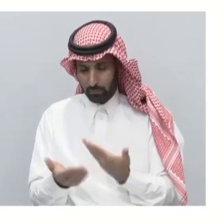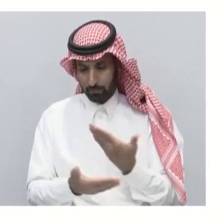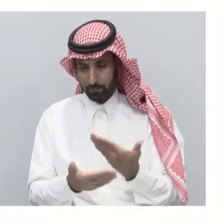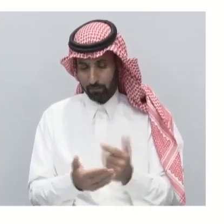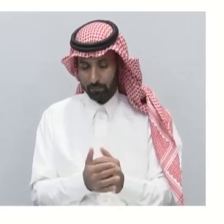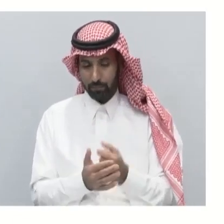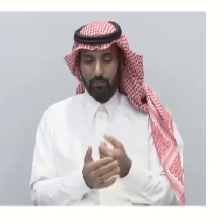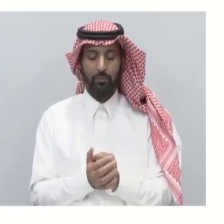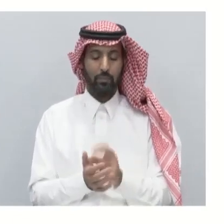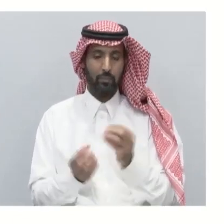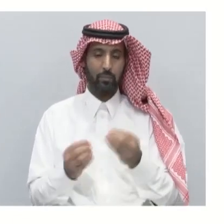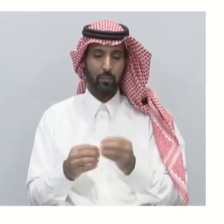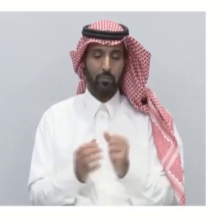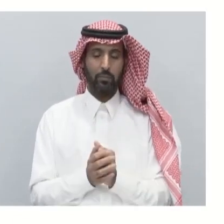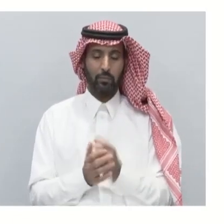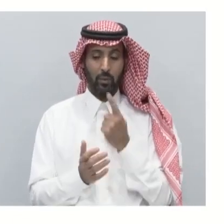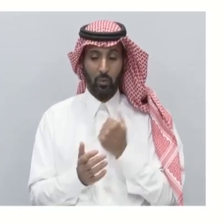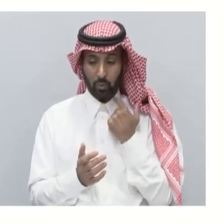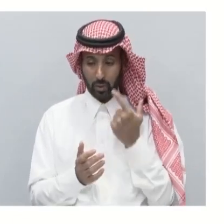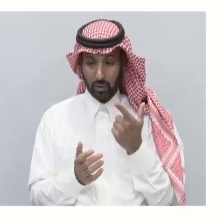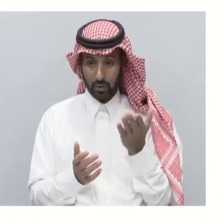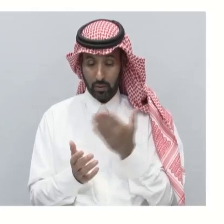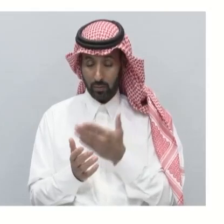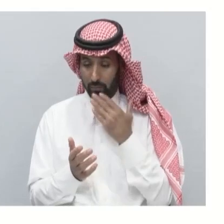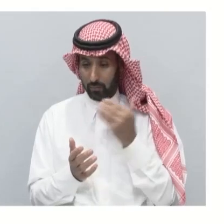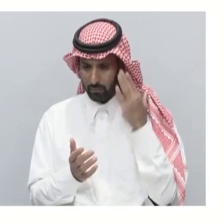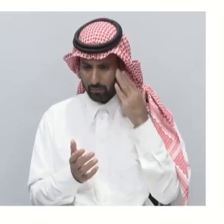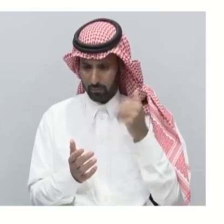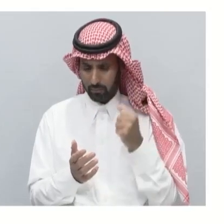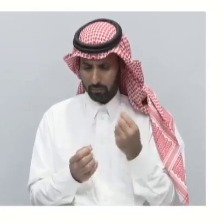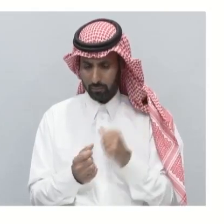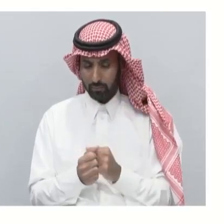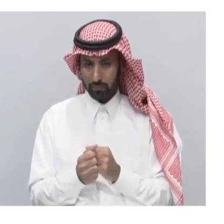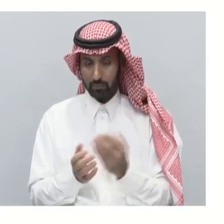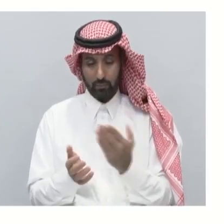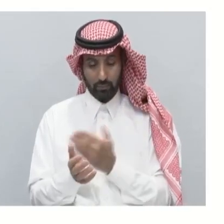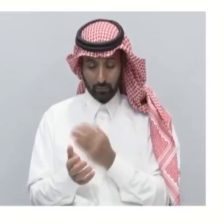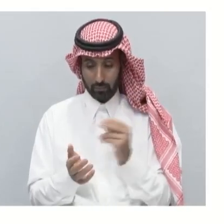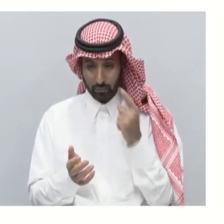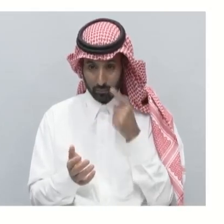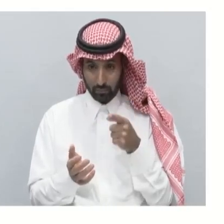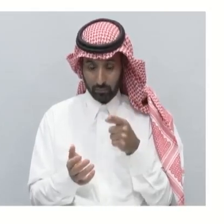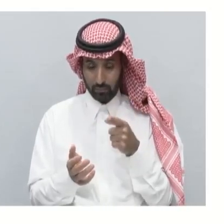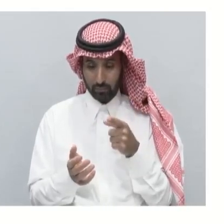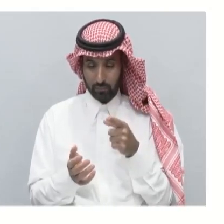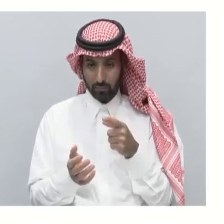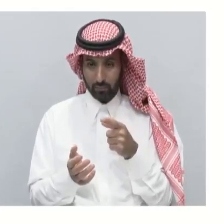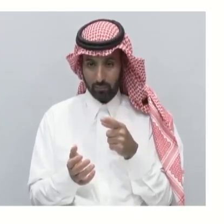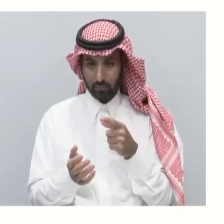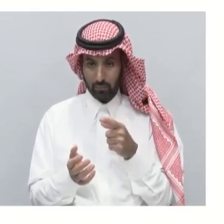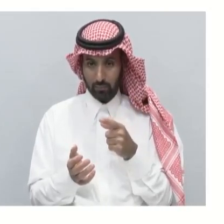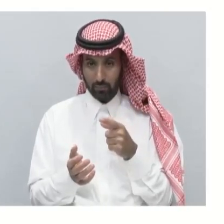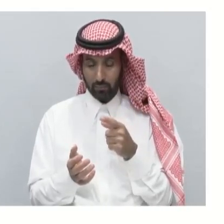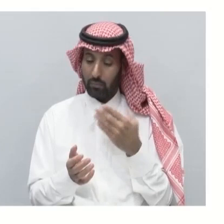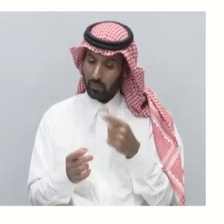use I'd, not I would. Best regards, this is much more formal. Let's use something that is less